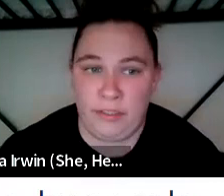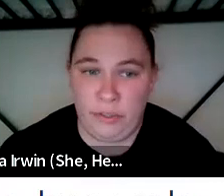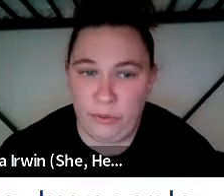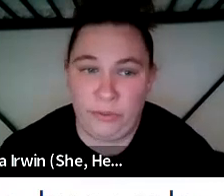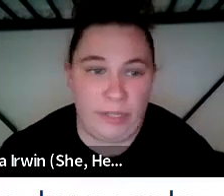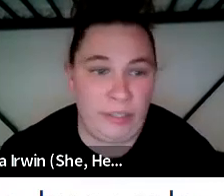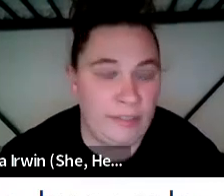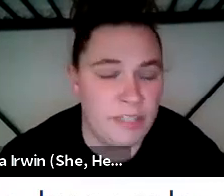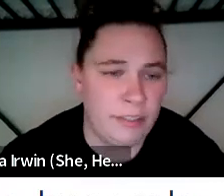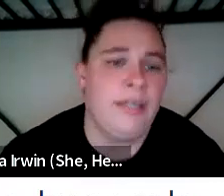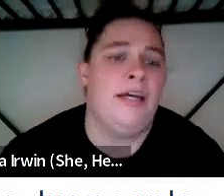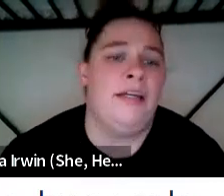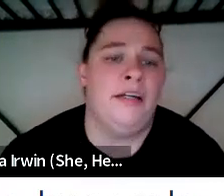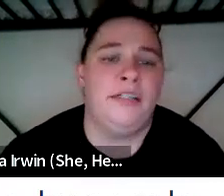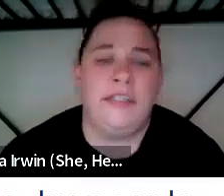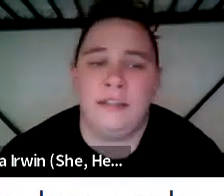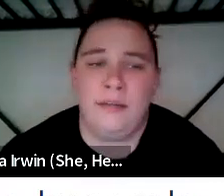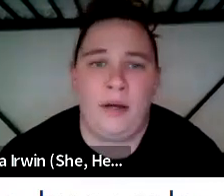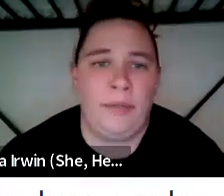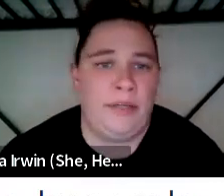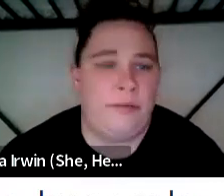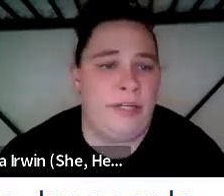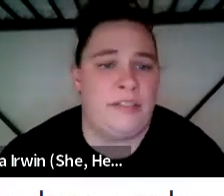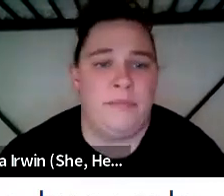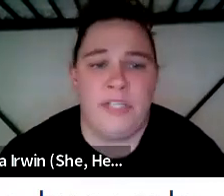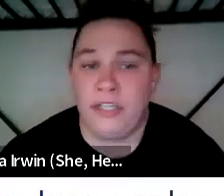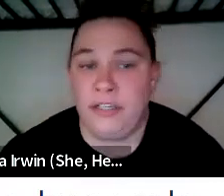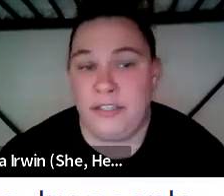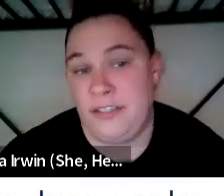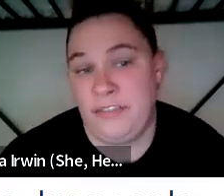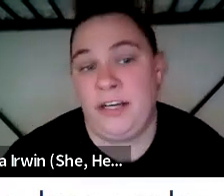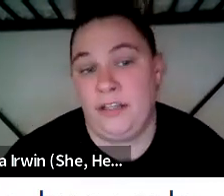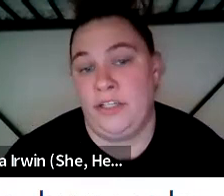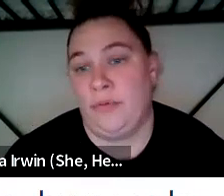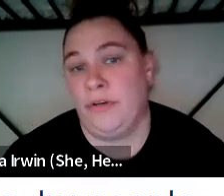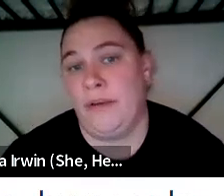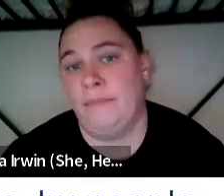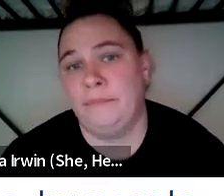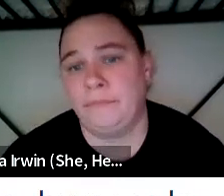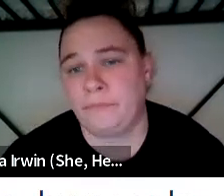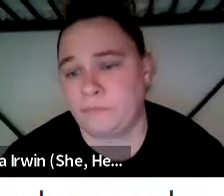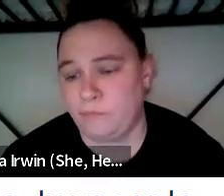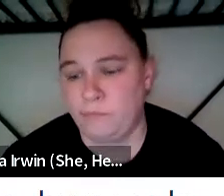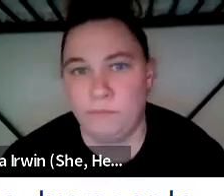bulb with 2 green leaves in it. And underneath the light bulb, it reads Michigan Assistive Technology